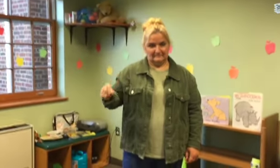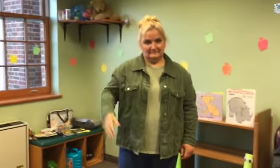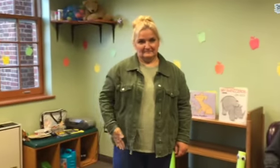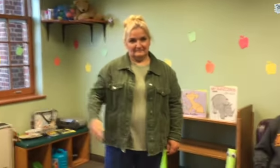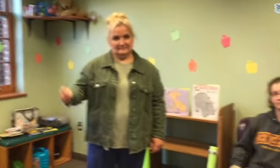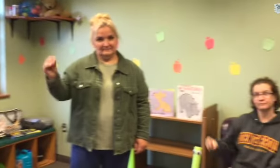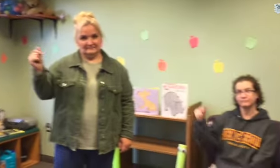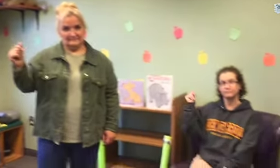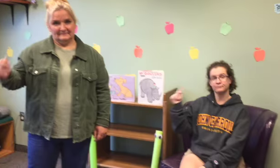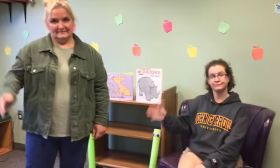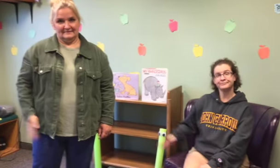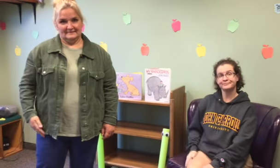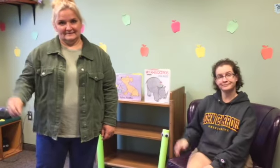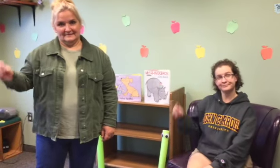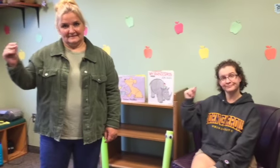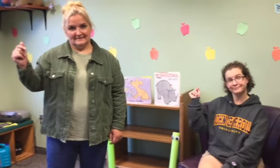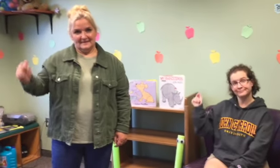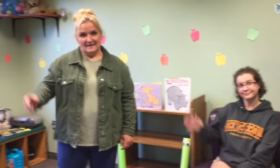Hit your thigh and clap.